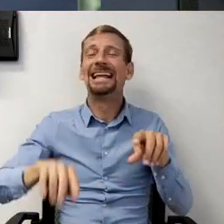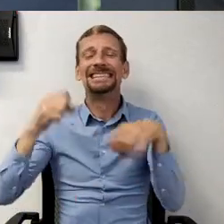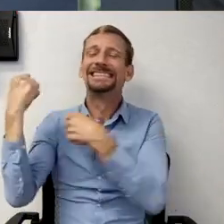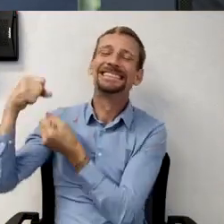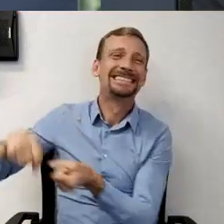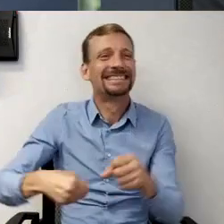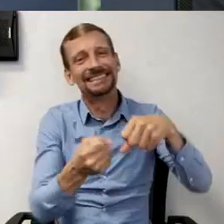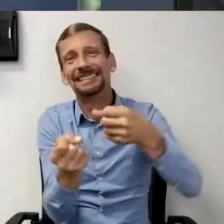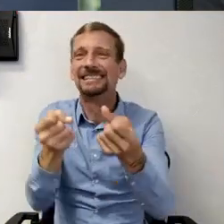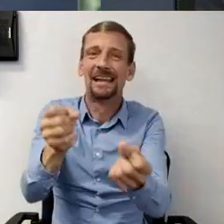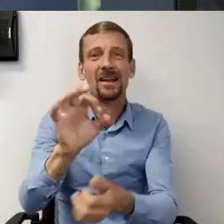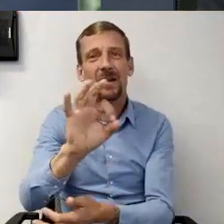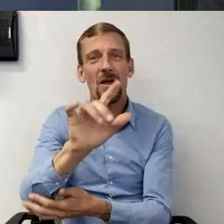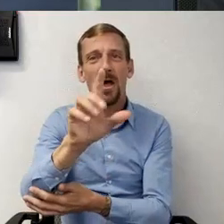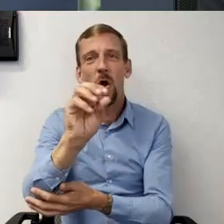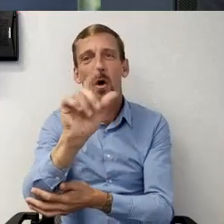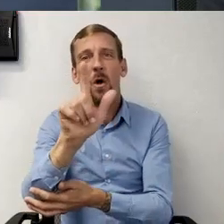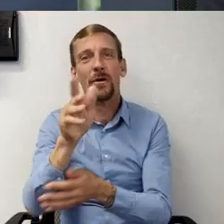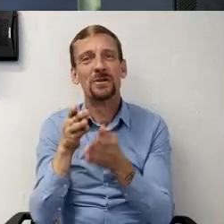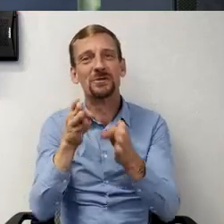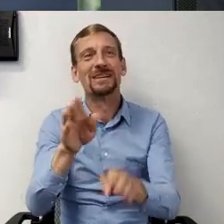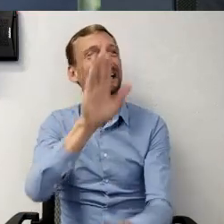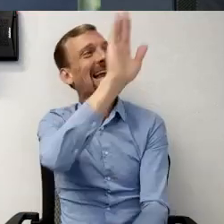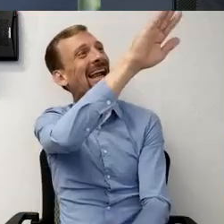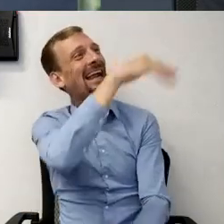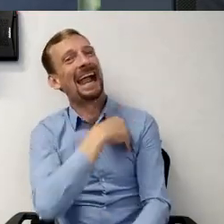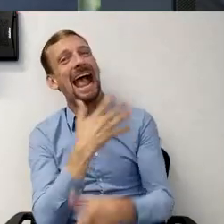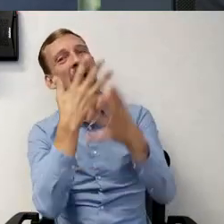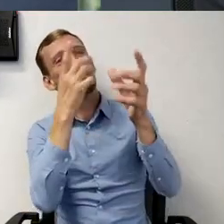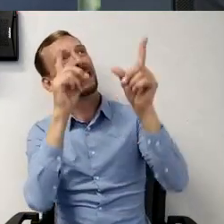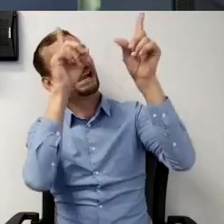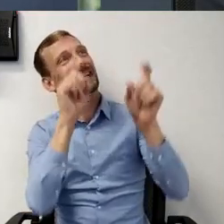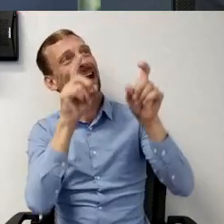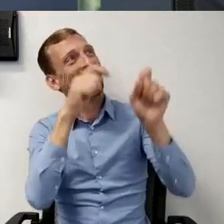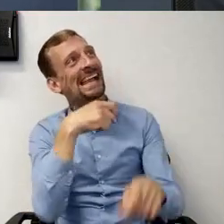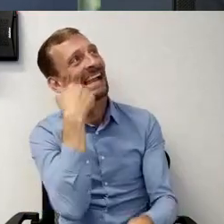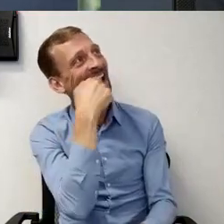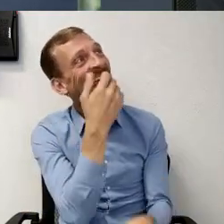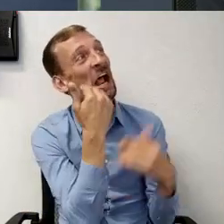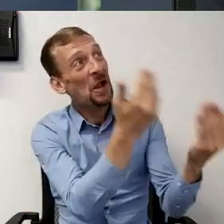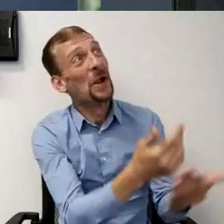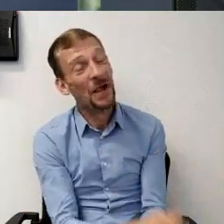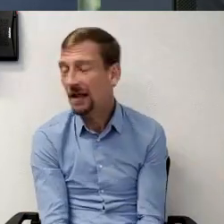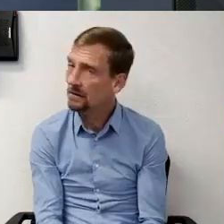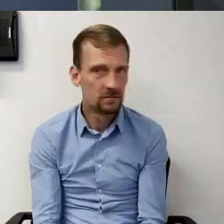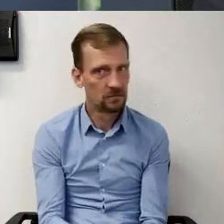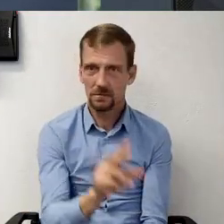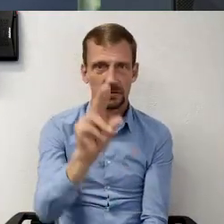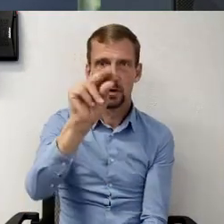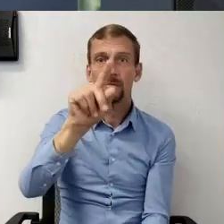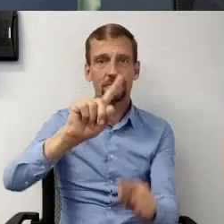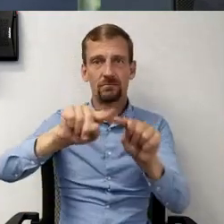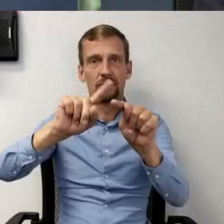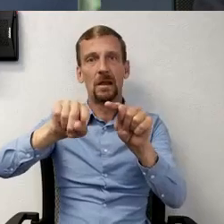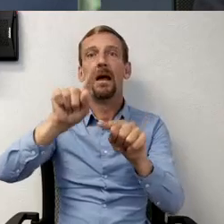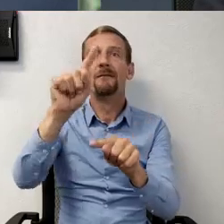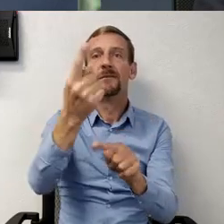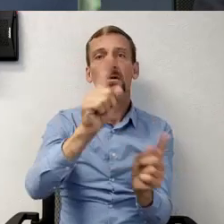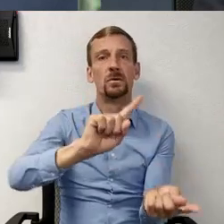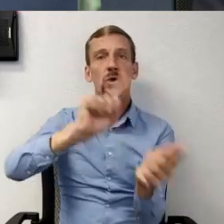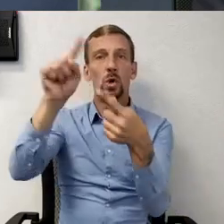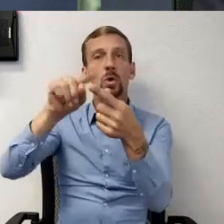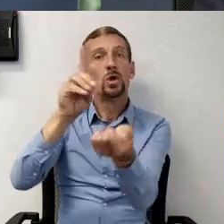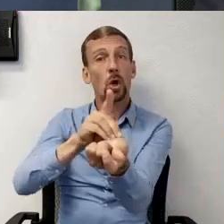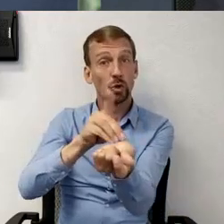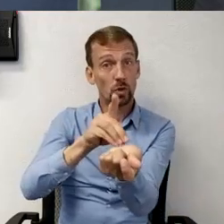to Floral Street to have your specimen collected. So you need a physician